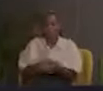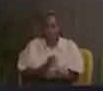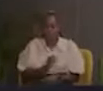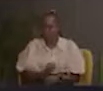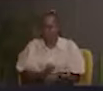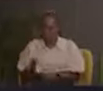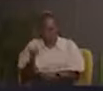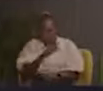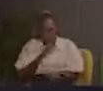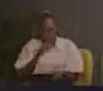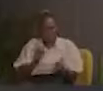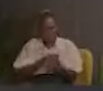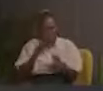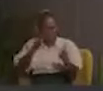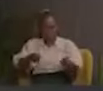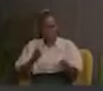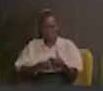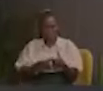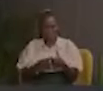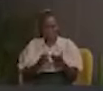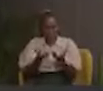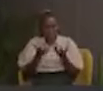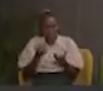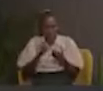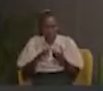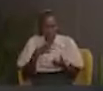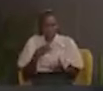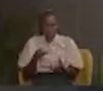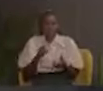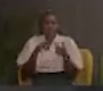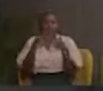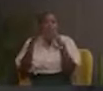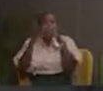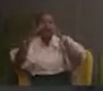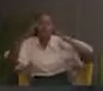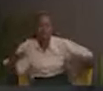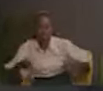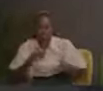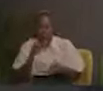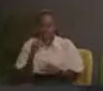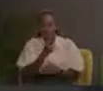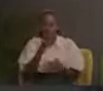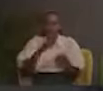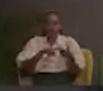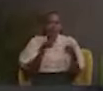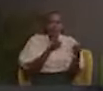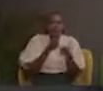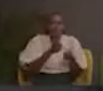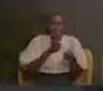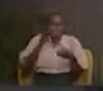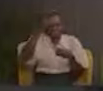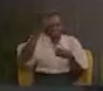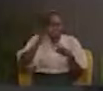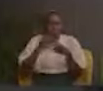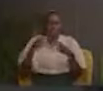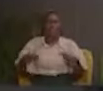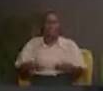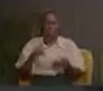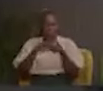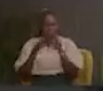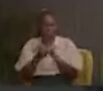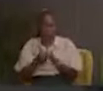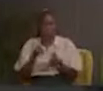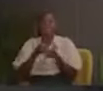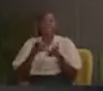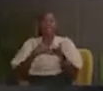You're not the first to desire building the house. You're not the first to be managing a health condition. It's happened before, and the integrity of God has